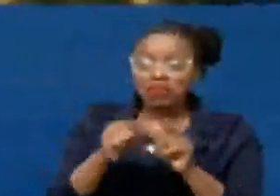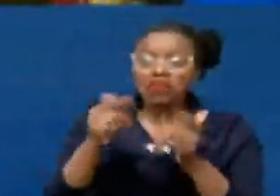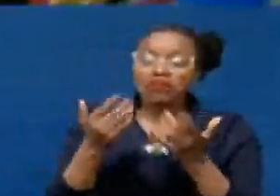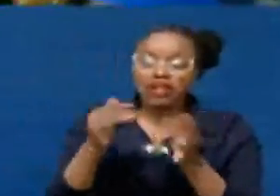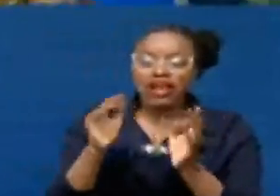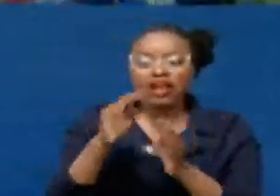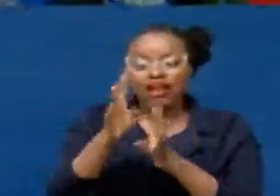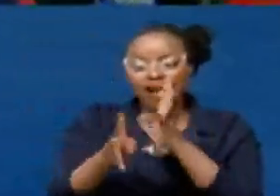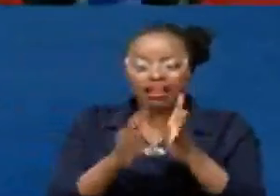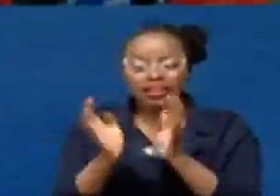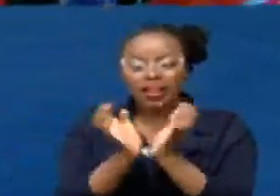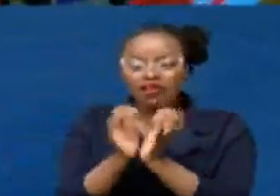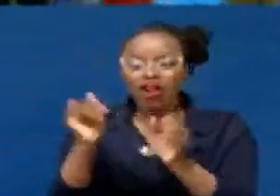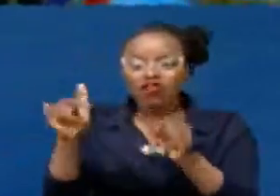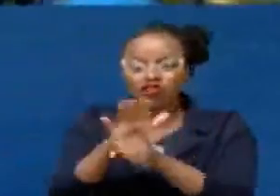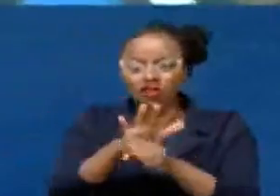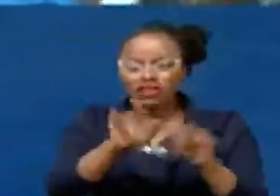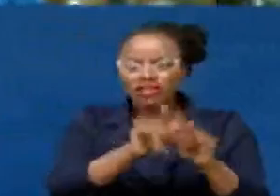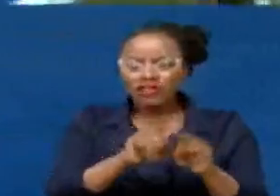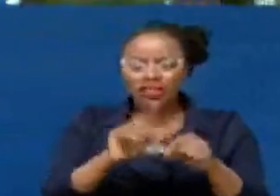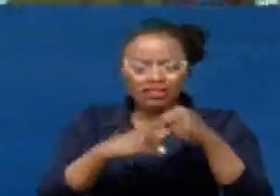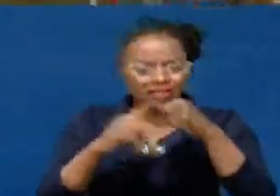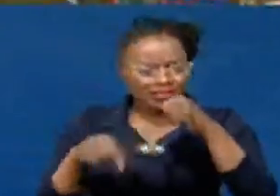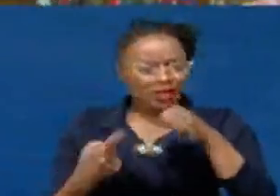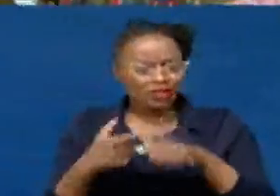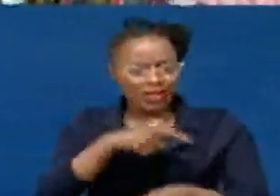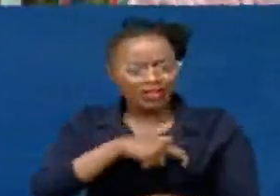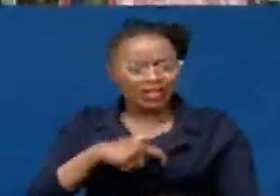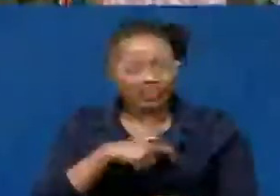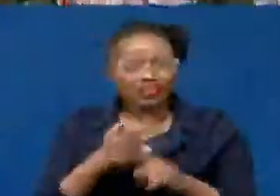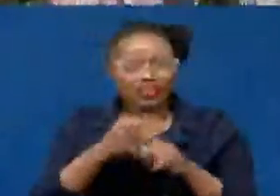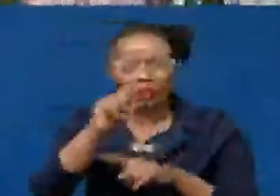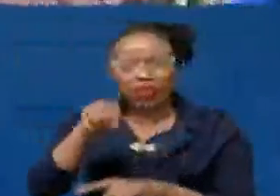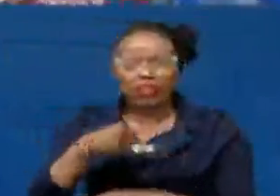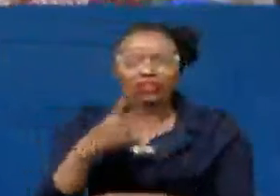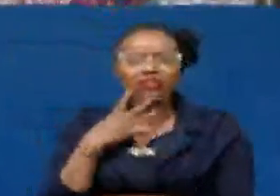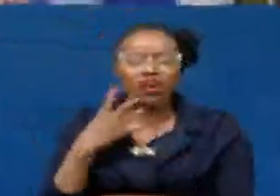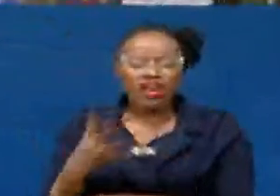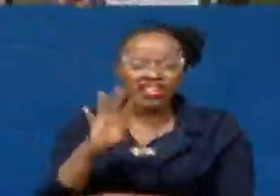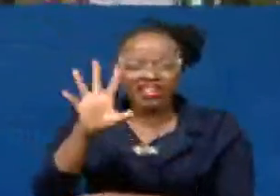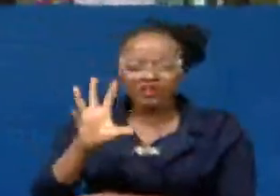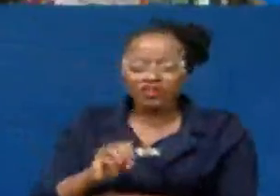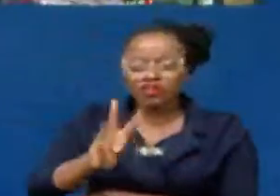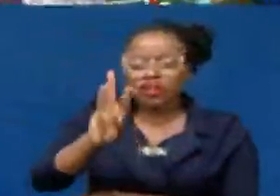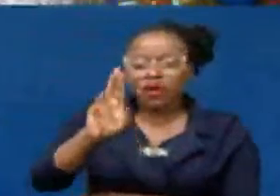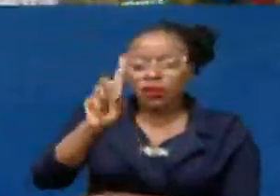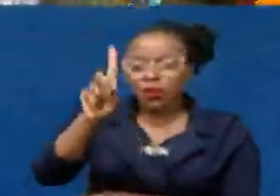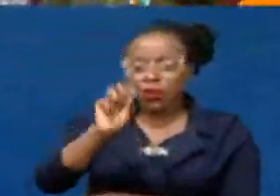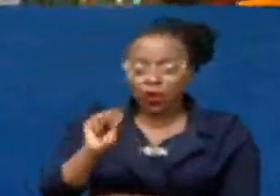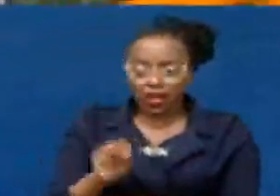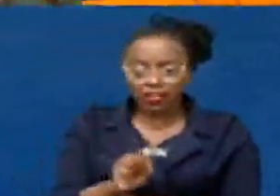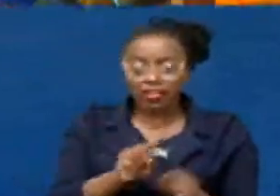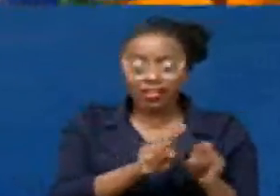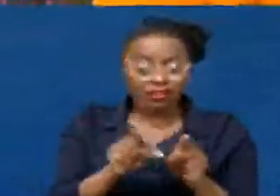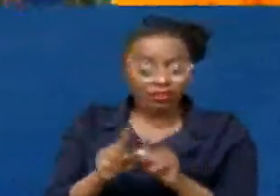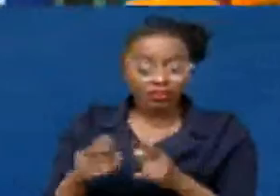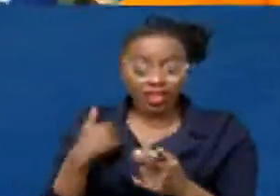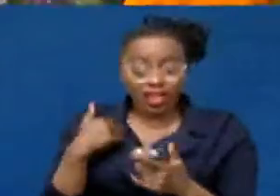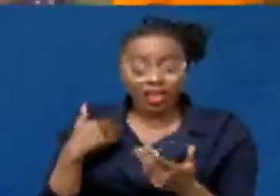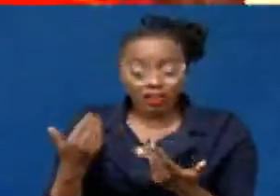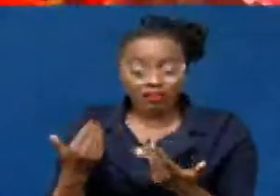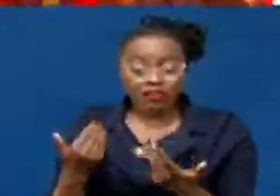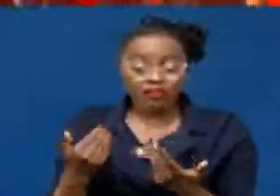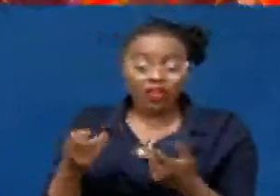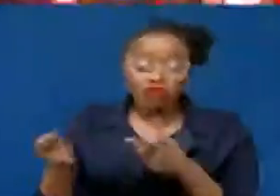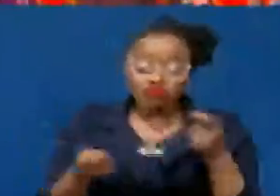Kasarani Gymnasium was. I think there were about 6,000 delegates. Yeah, from 1,450 wards. The fact that they were